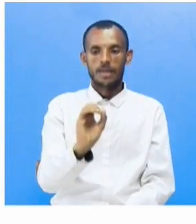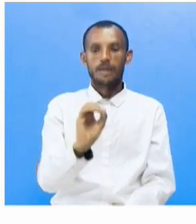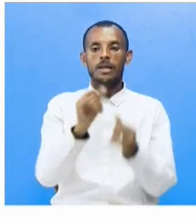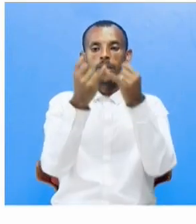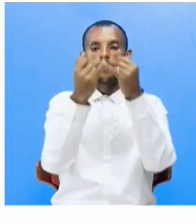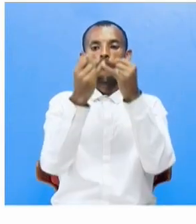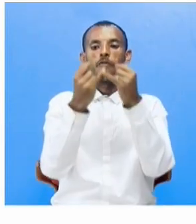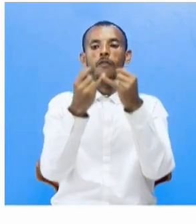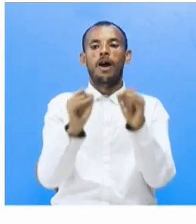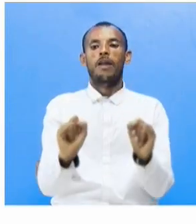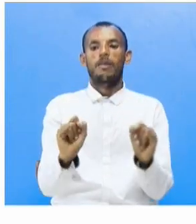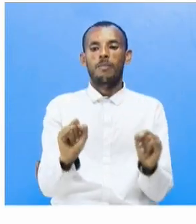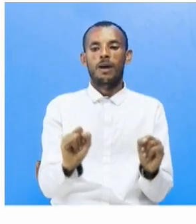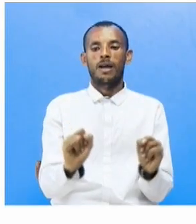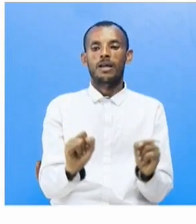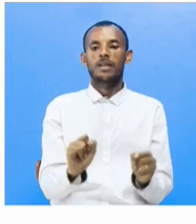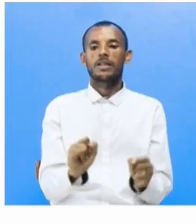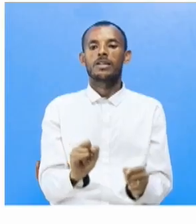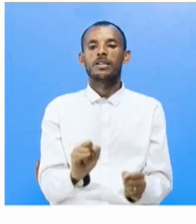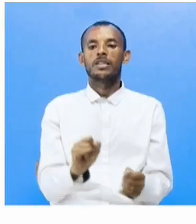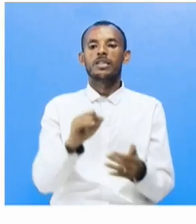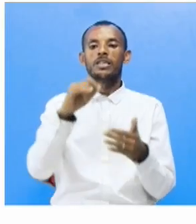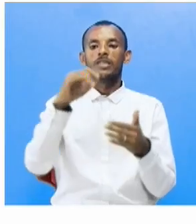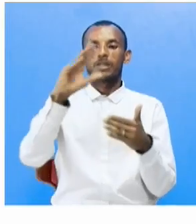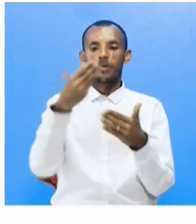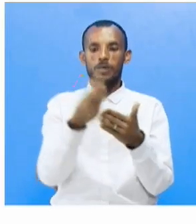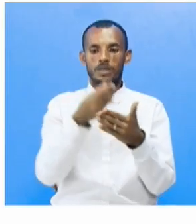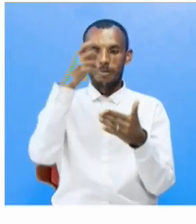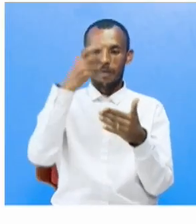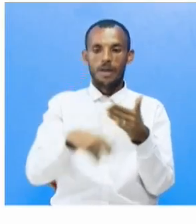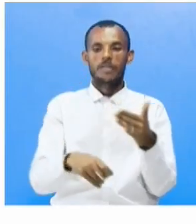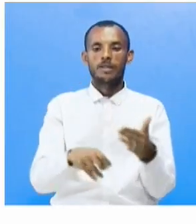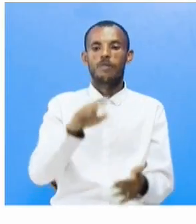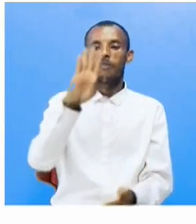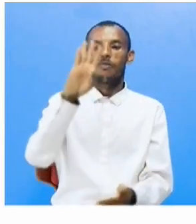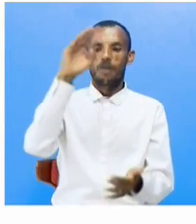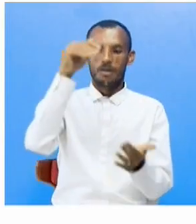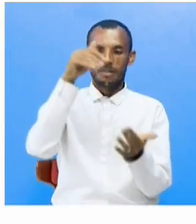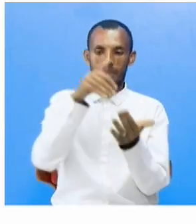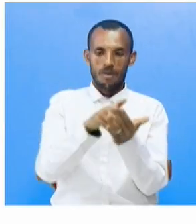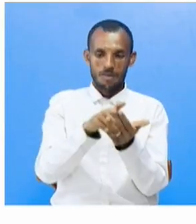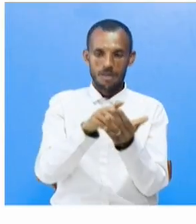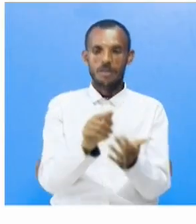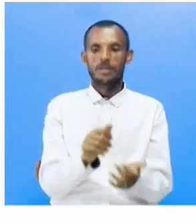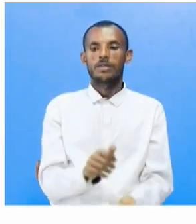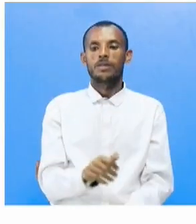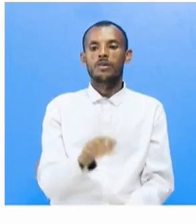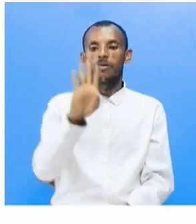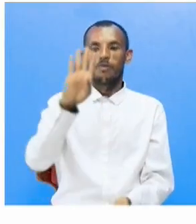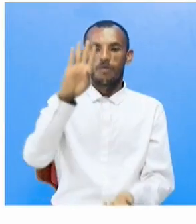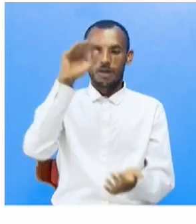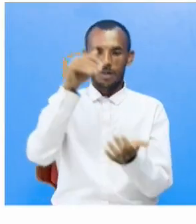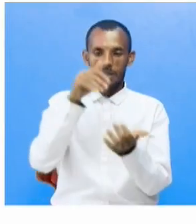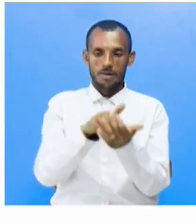divided by the cost price. What is the cost price? It is 4,000. The cost price, it is